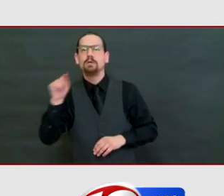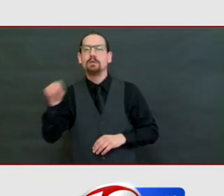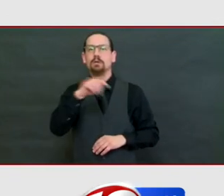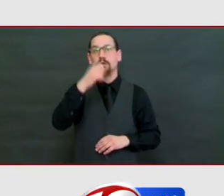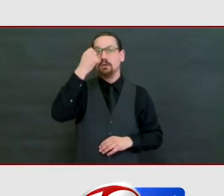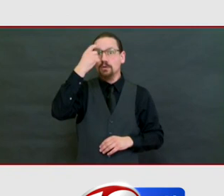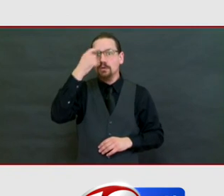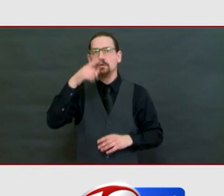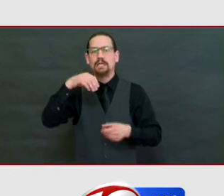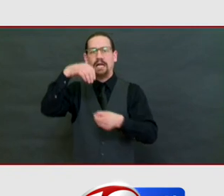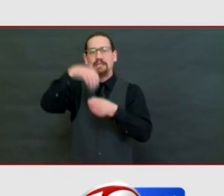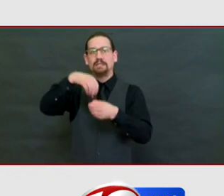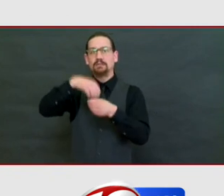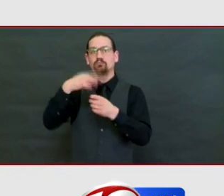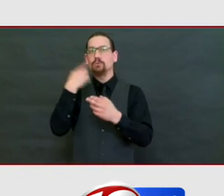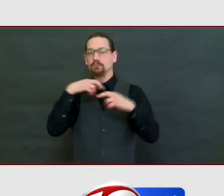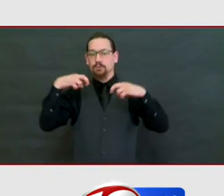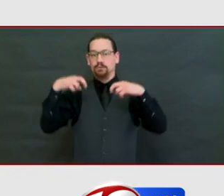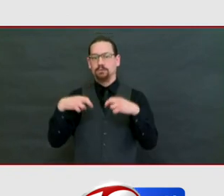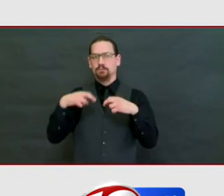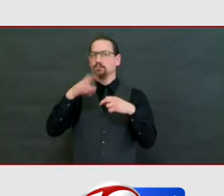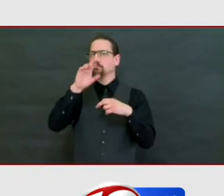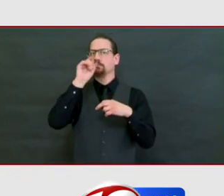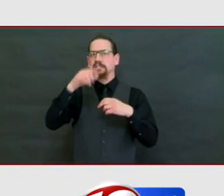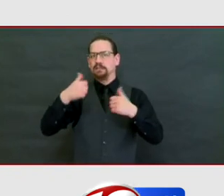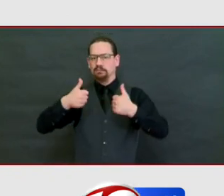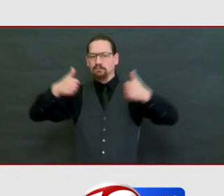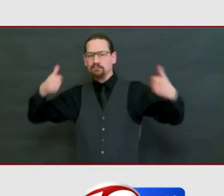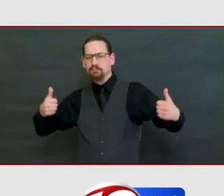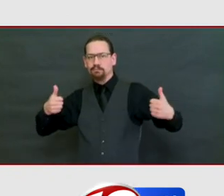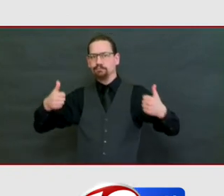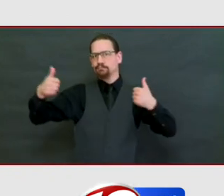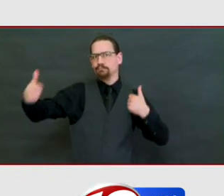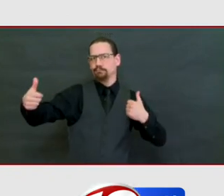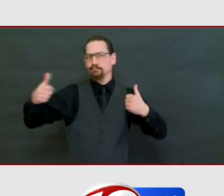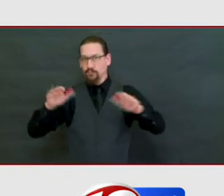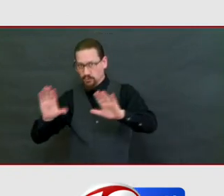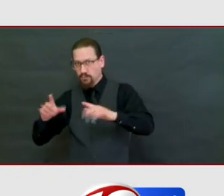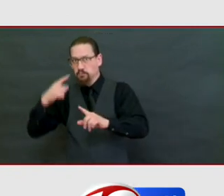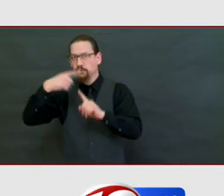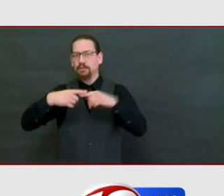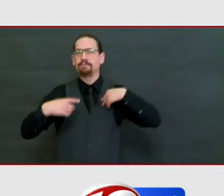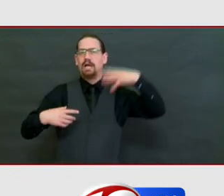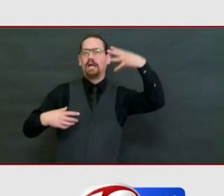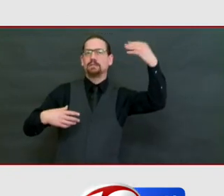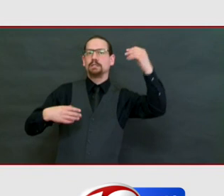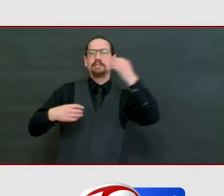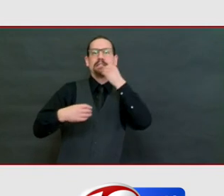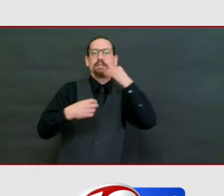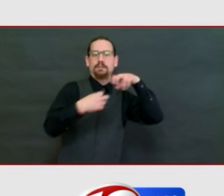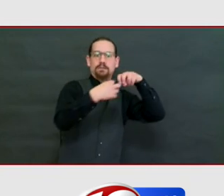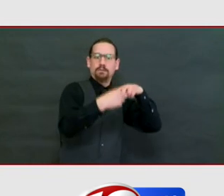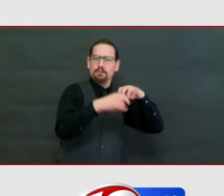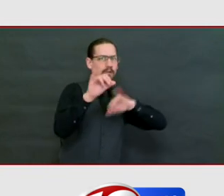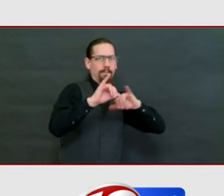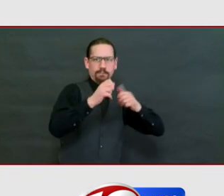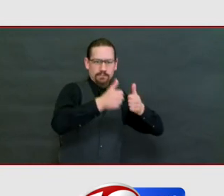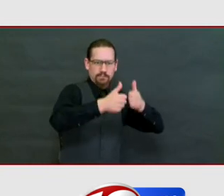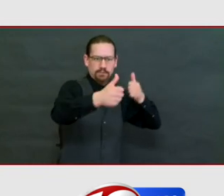in the end of phase one for hairdressers and barbers. That's a maybe, but we want to see if we can get there.